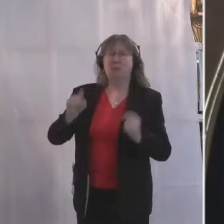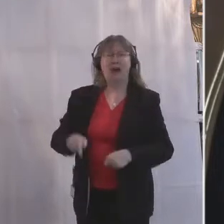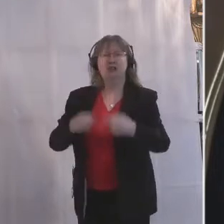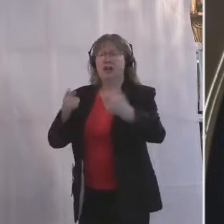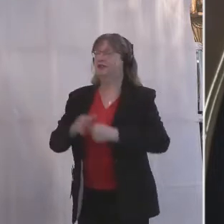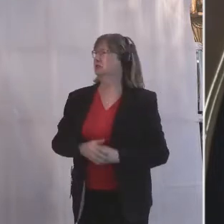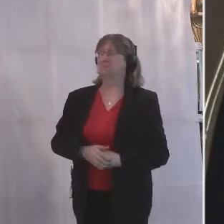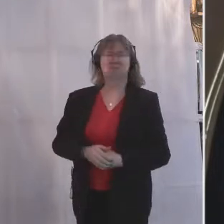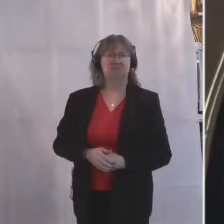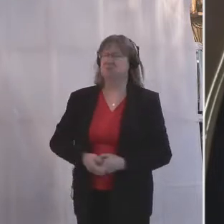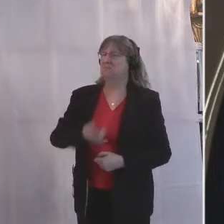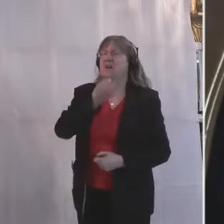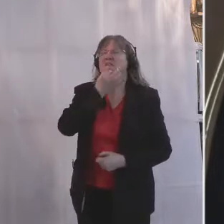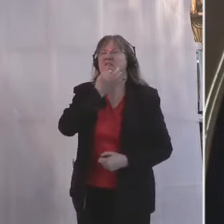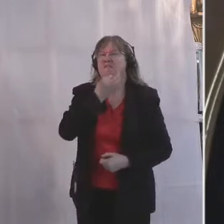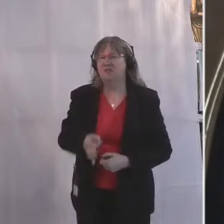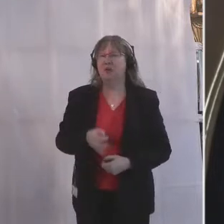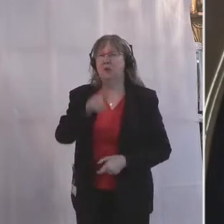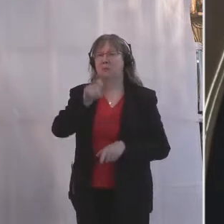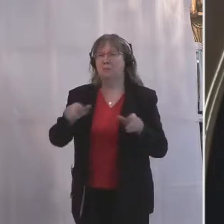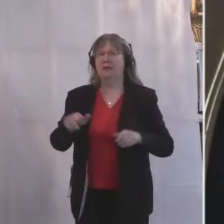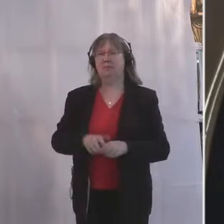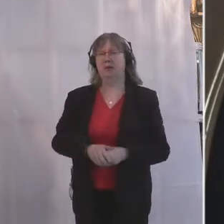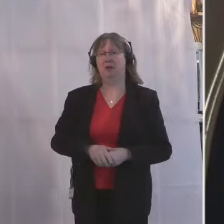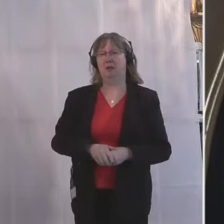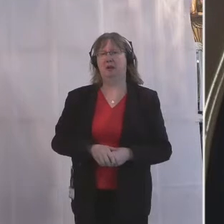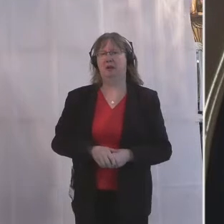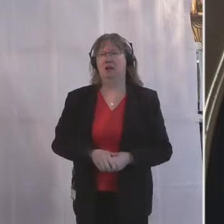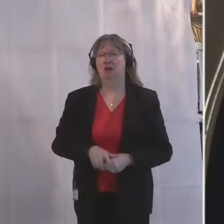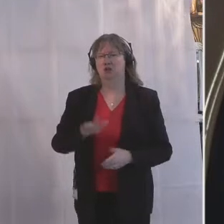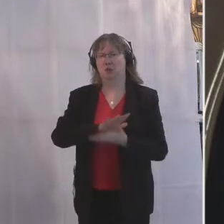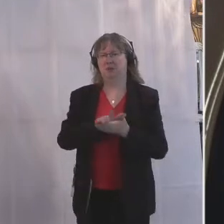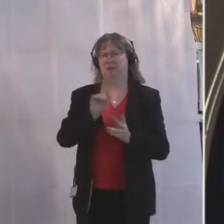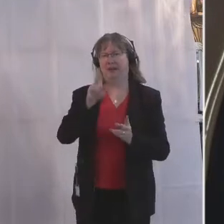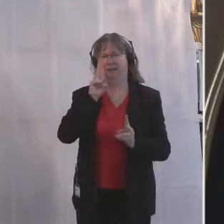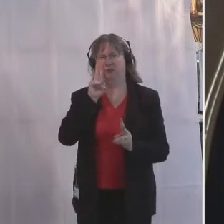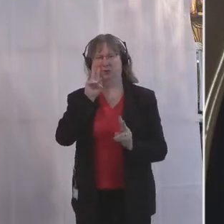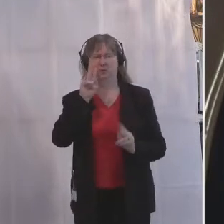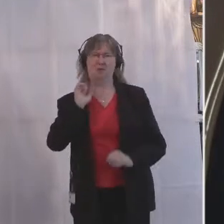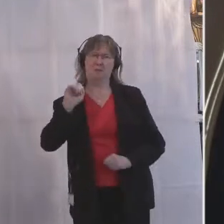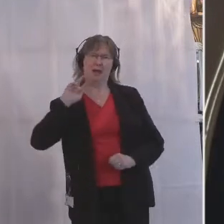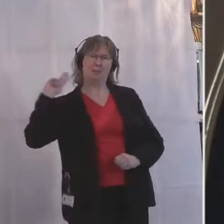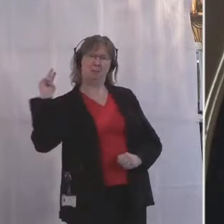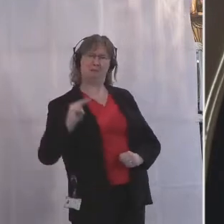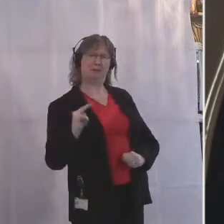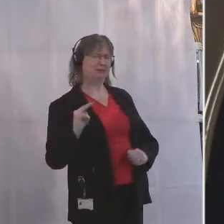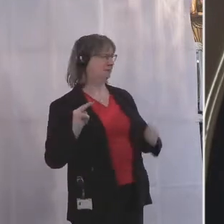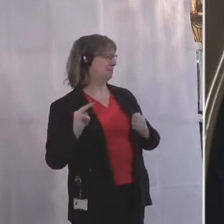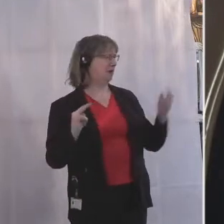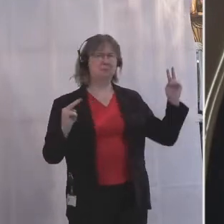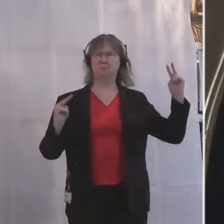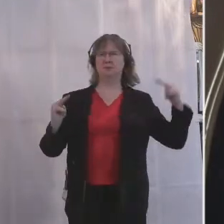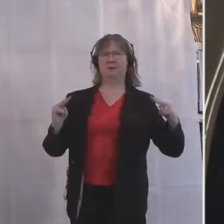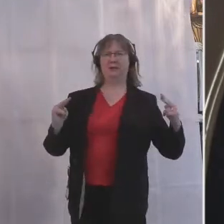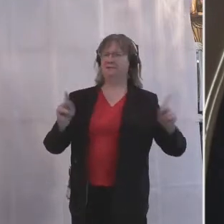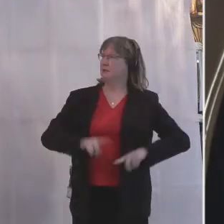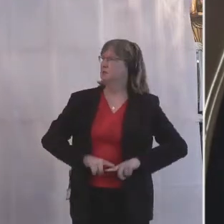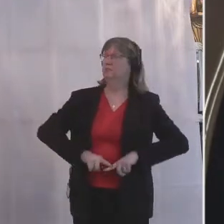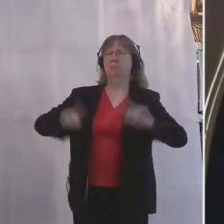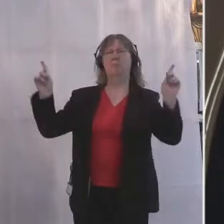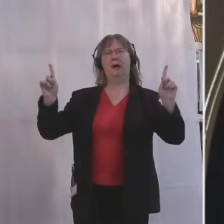life from a completely different angle. I always